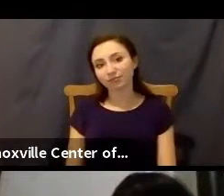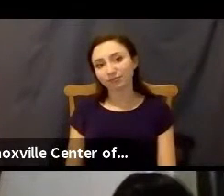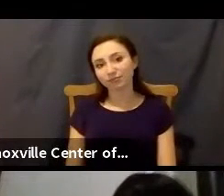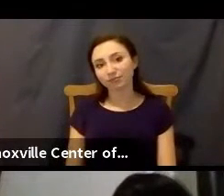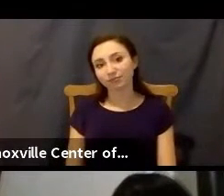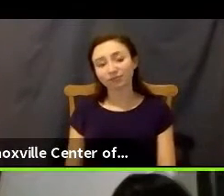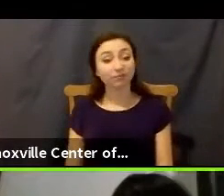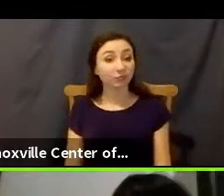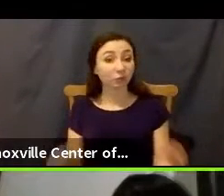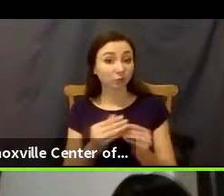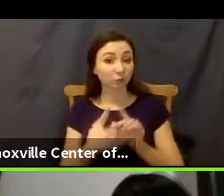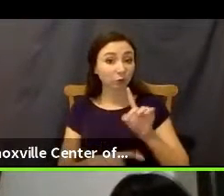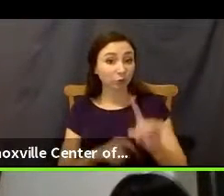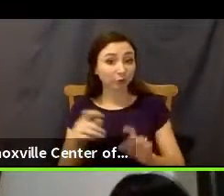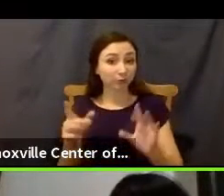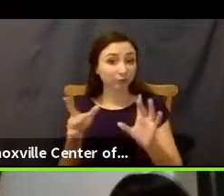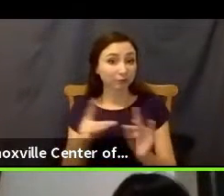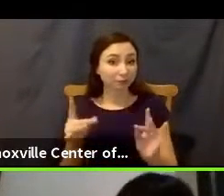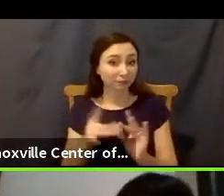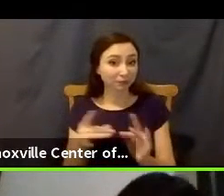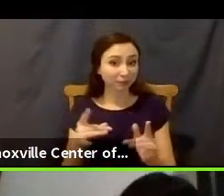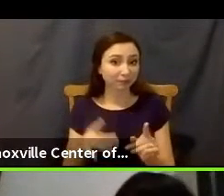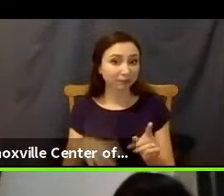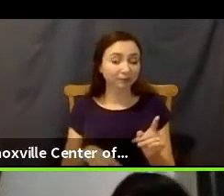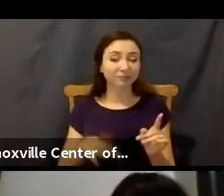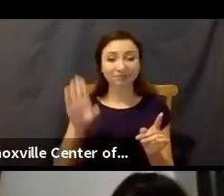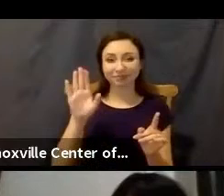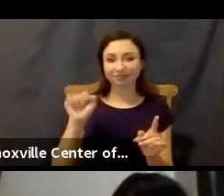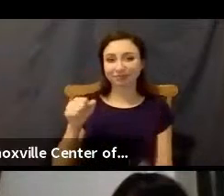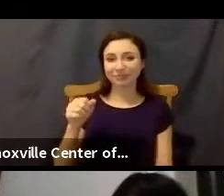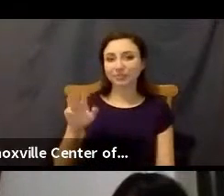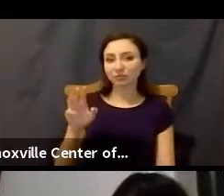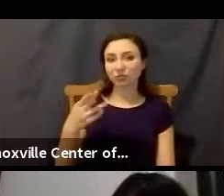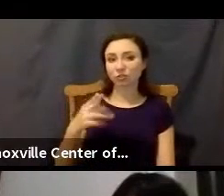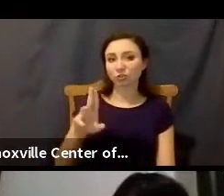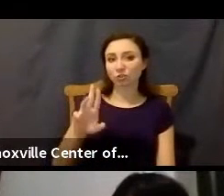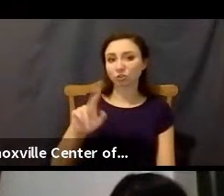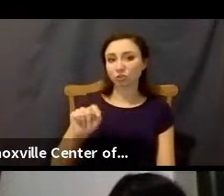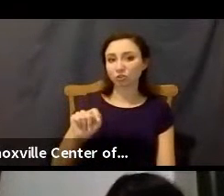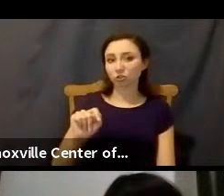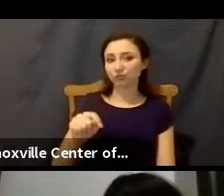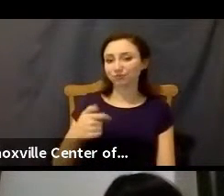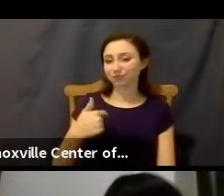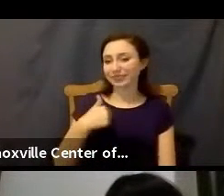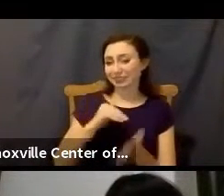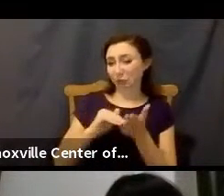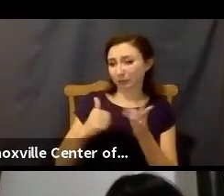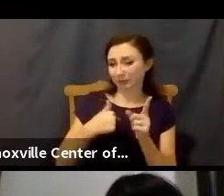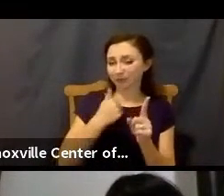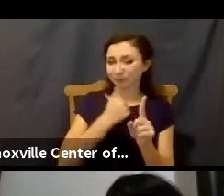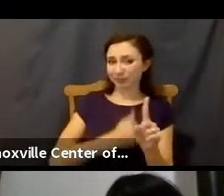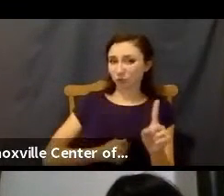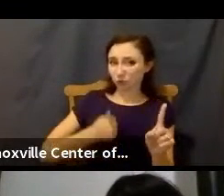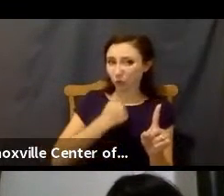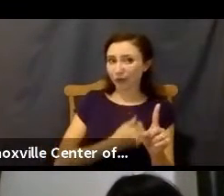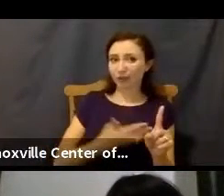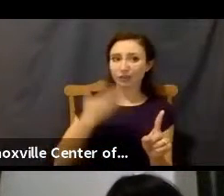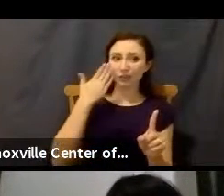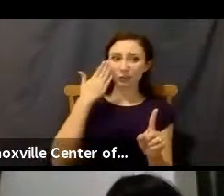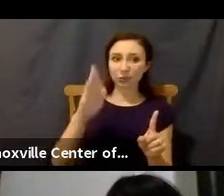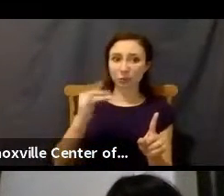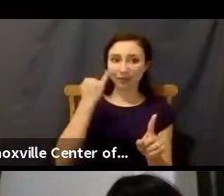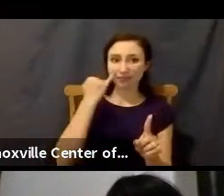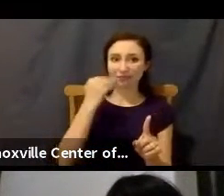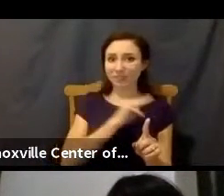Any further questions or comments? Yeah, this is Maria. I have a question, and forgive me, I'm not sure if it's